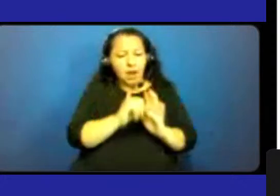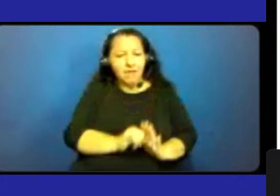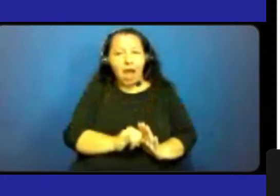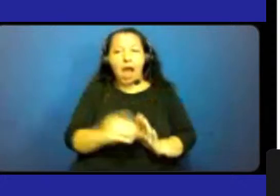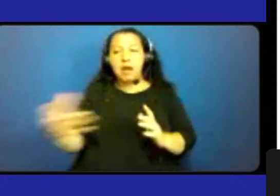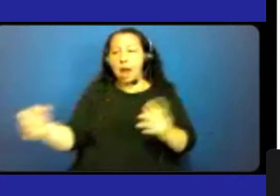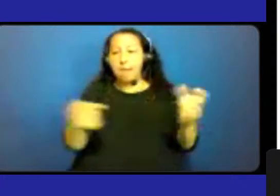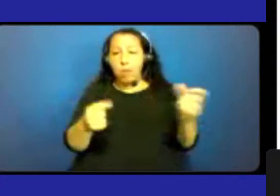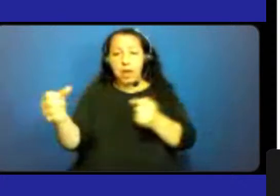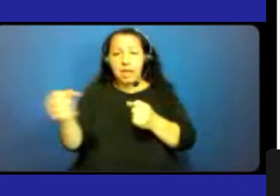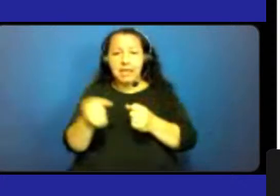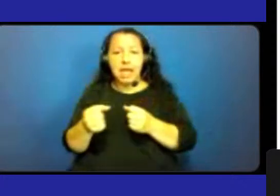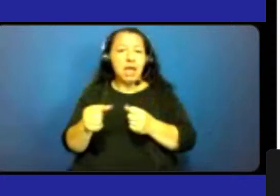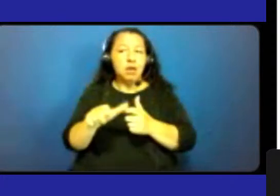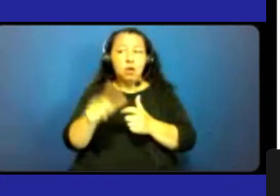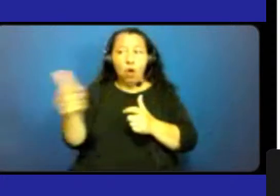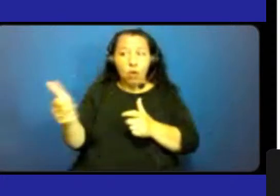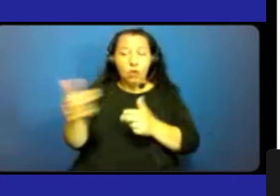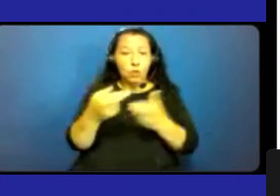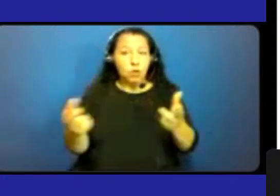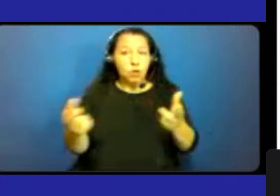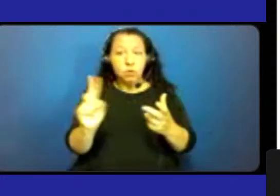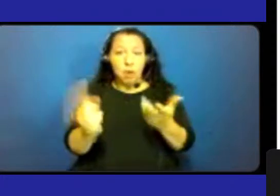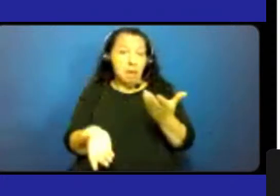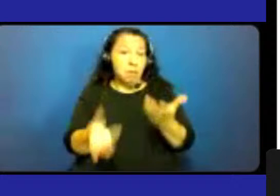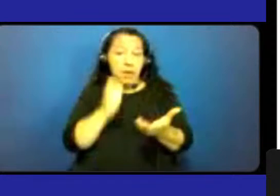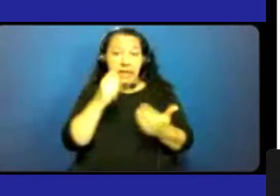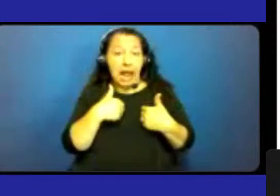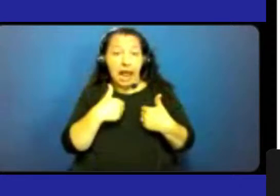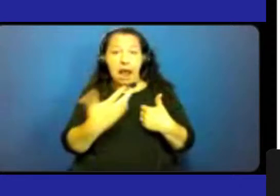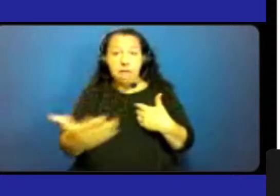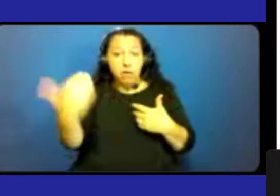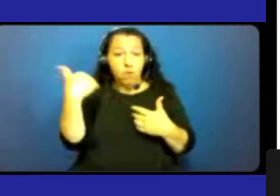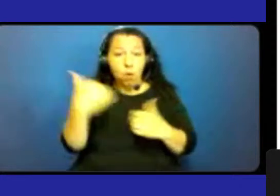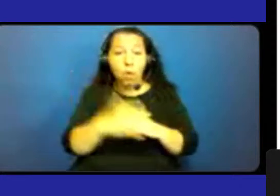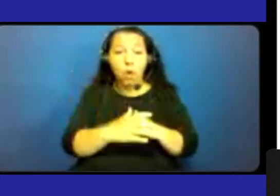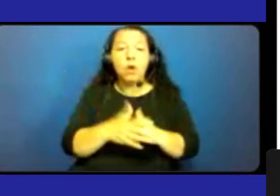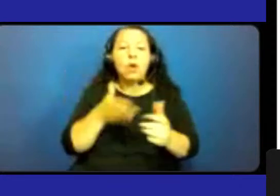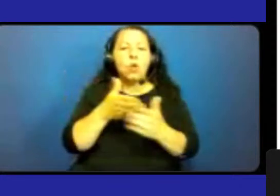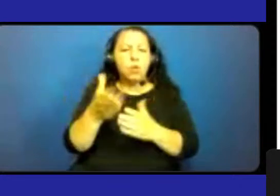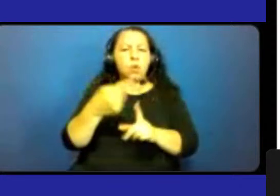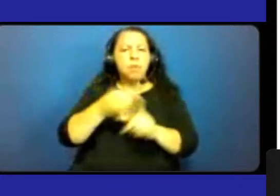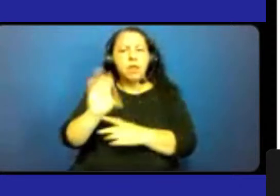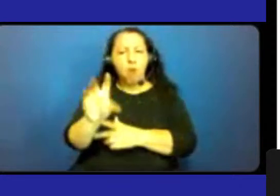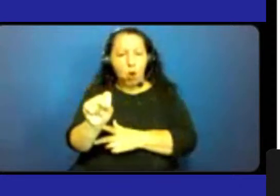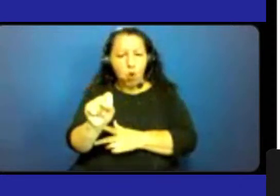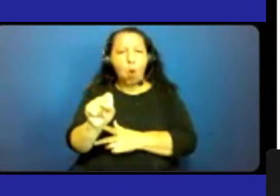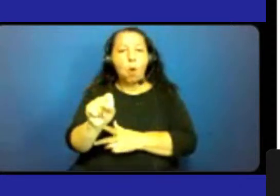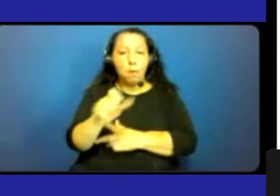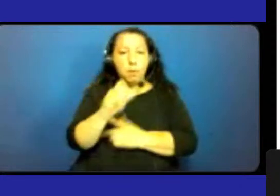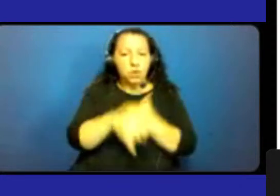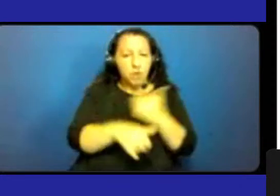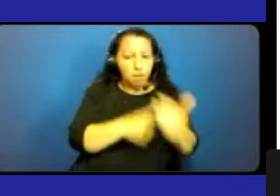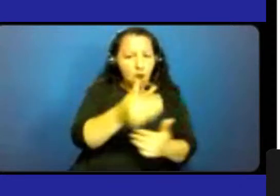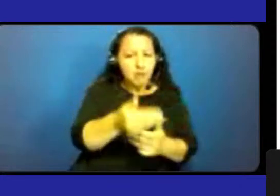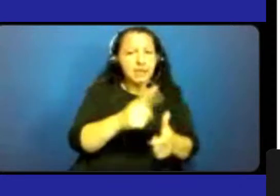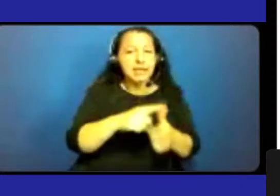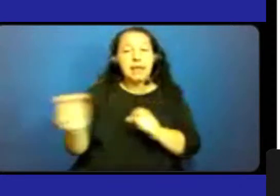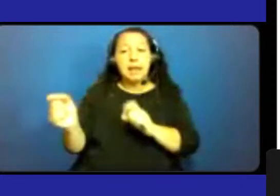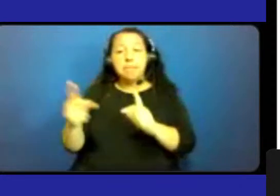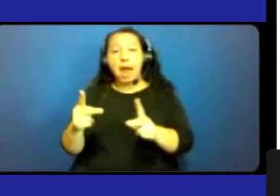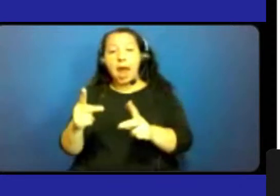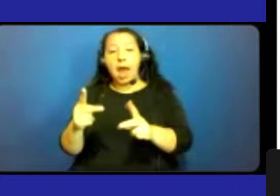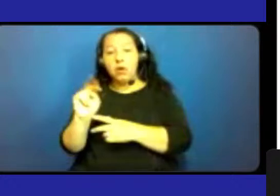we didn't get them last time through October, going through that process, and then we'll be back to you in November with